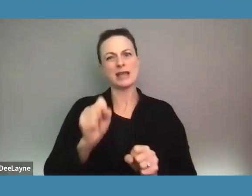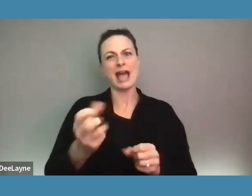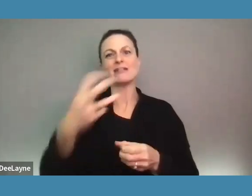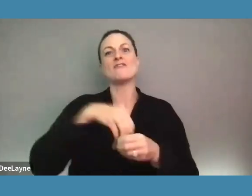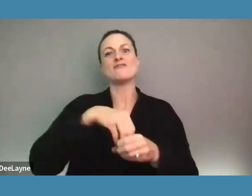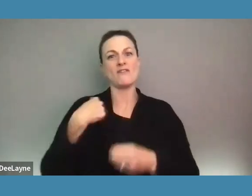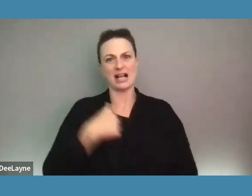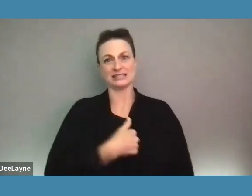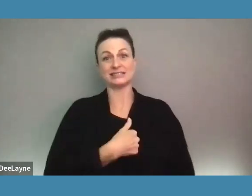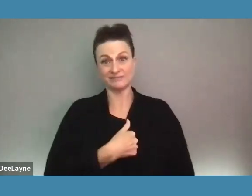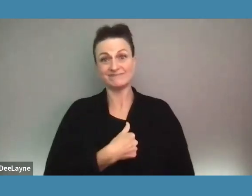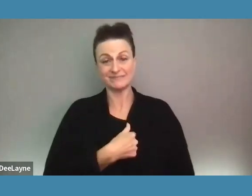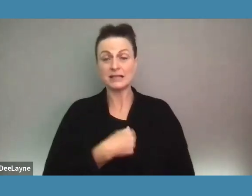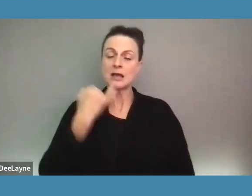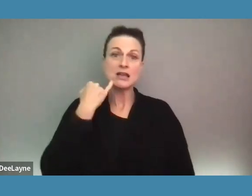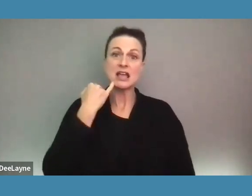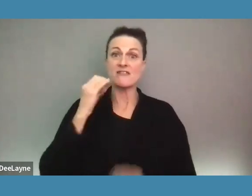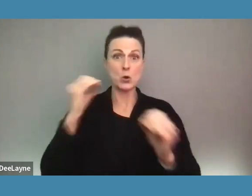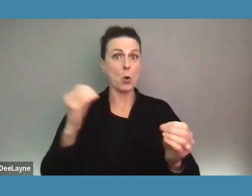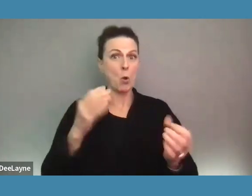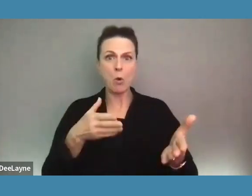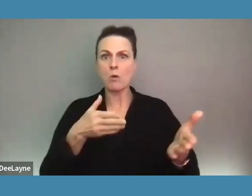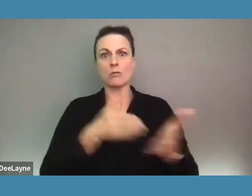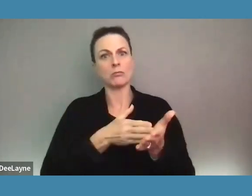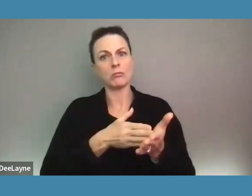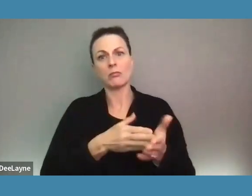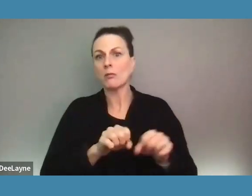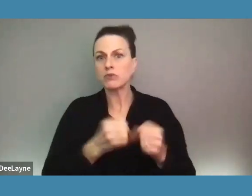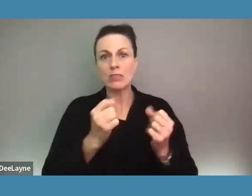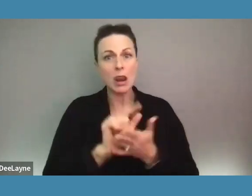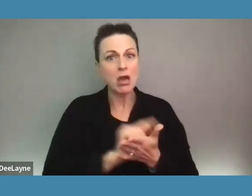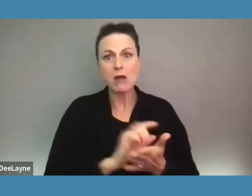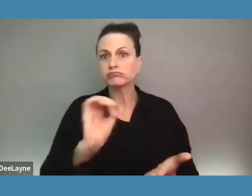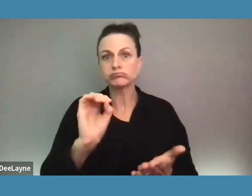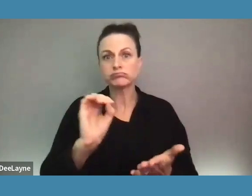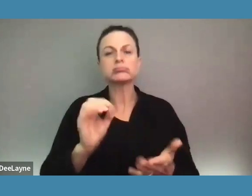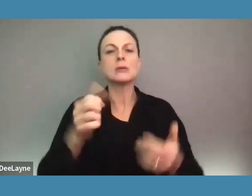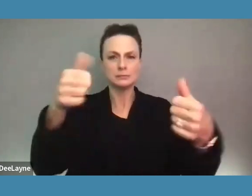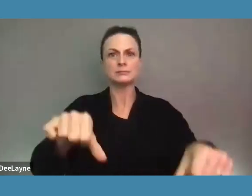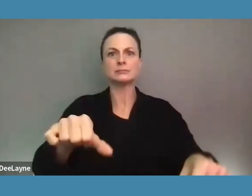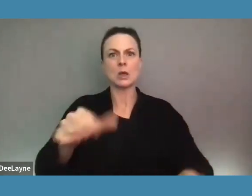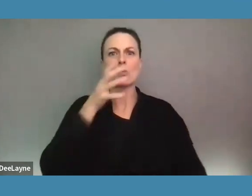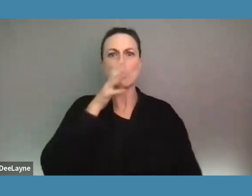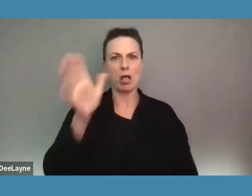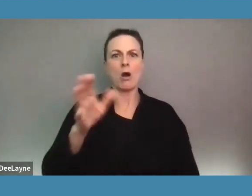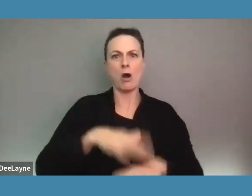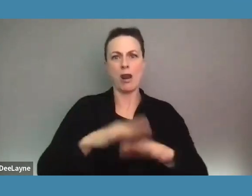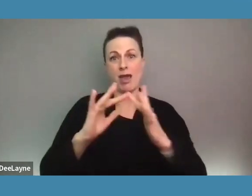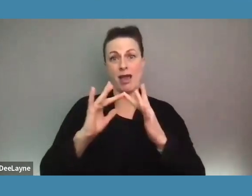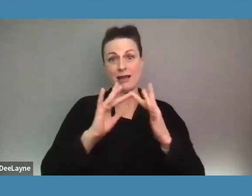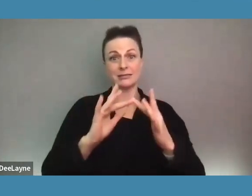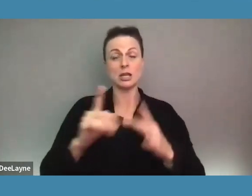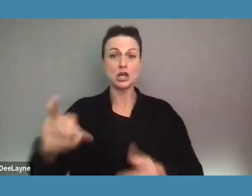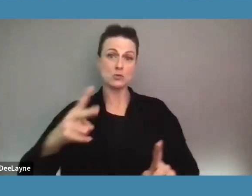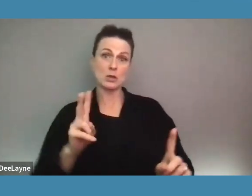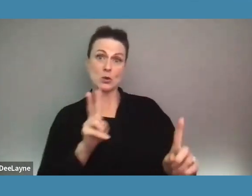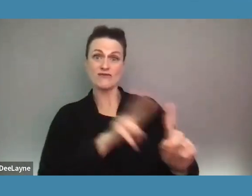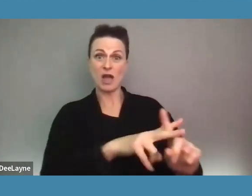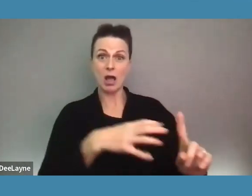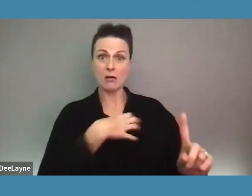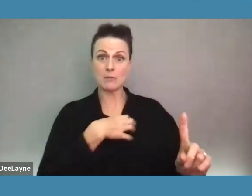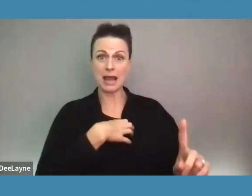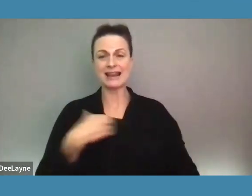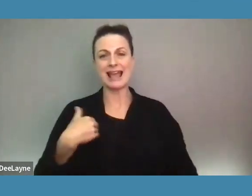general, if there was no violation, the decision will be placed online. Once you file the complaint, they actually